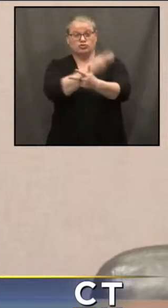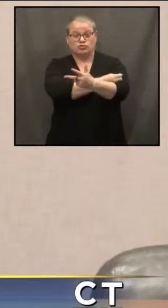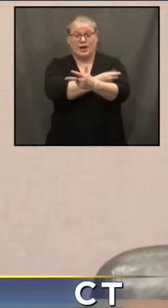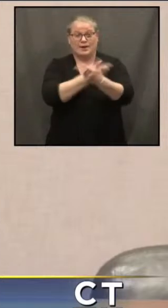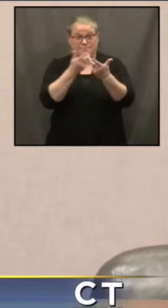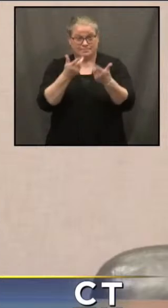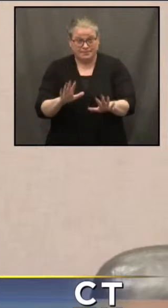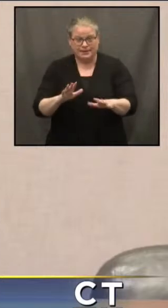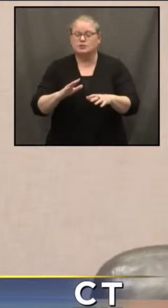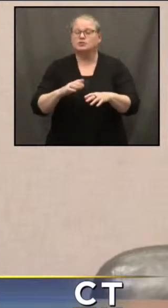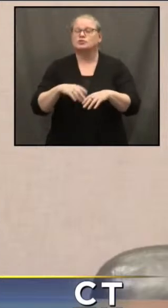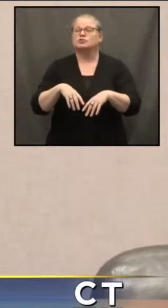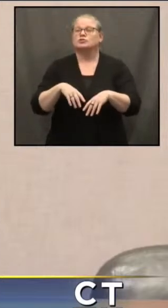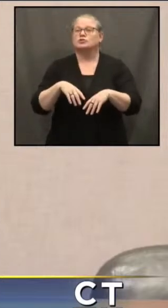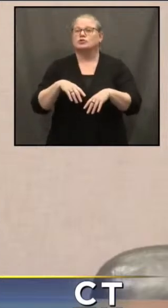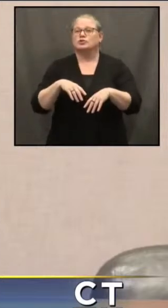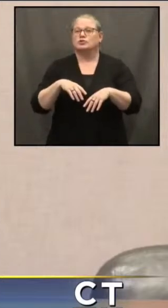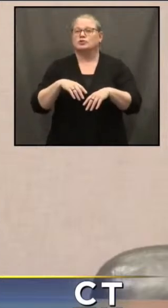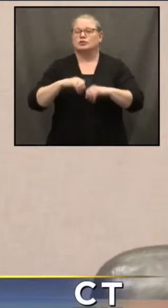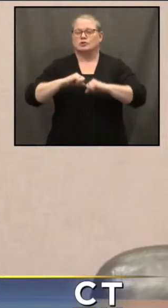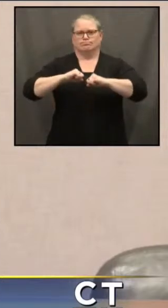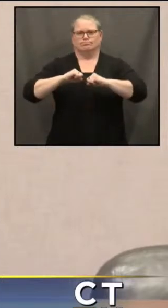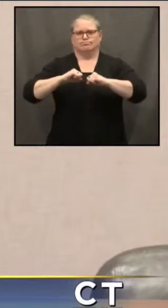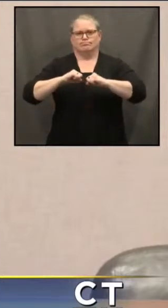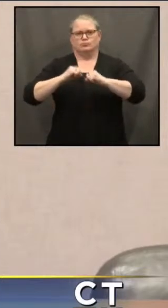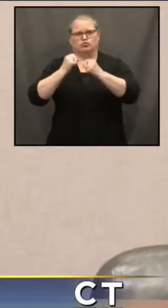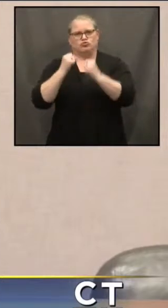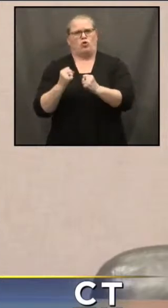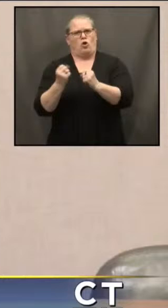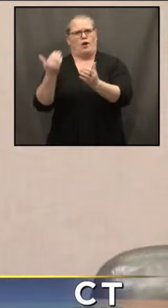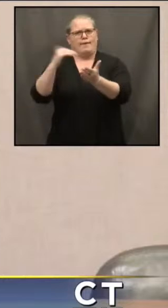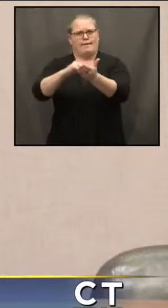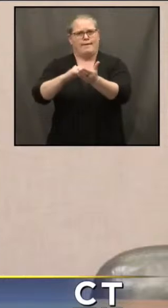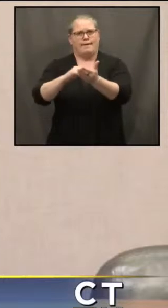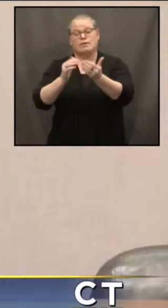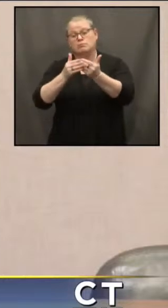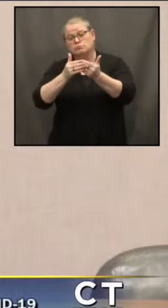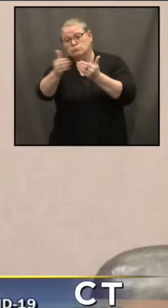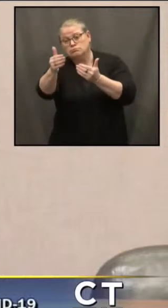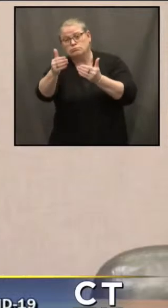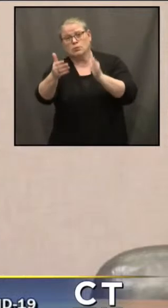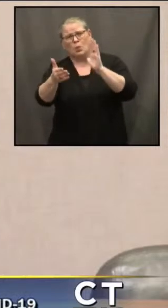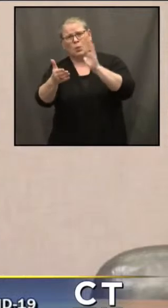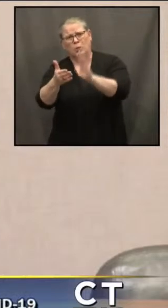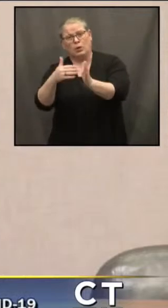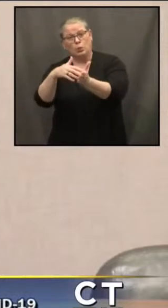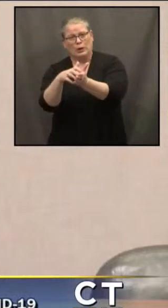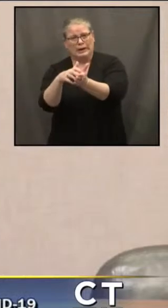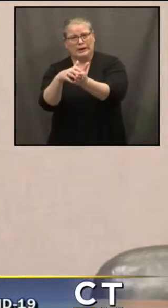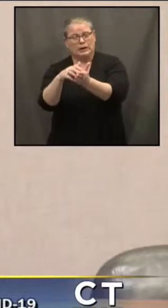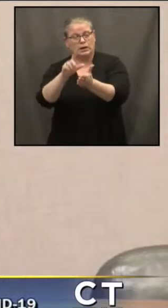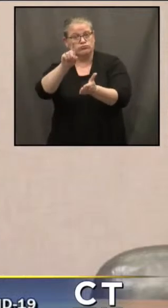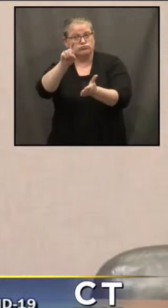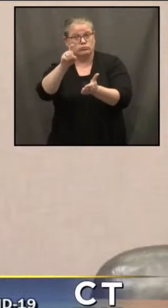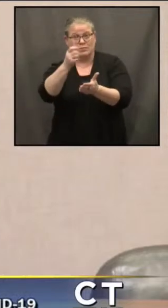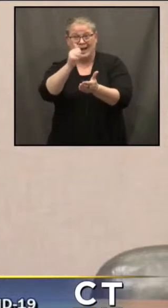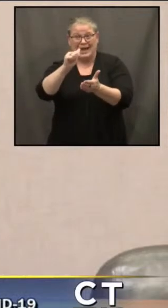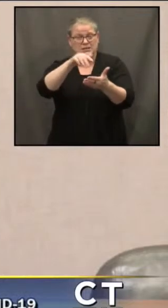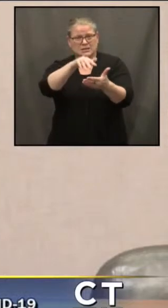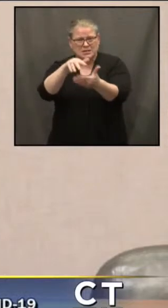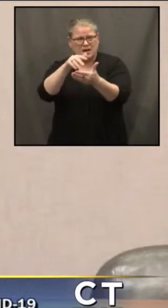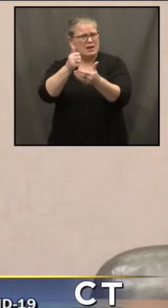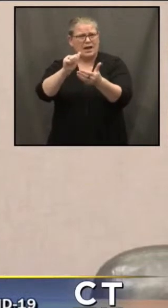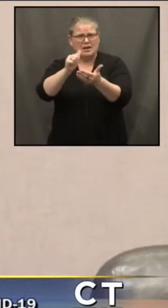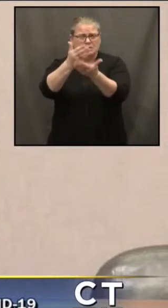Just sort of wondering, okay, you get your booster, and then how long after that, might your immunity begin to wane